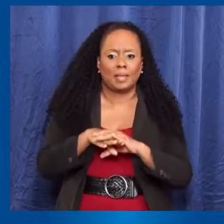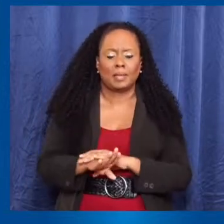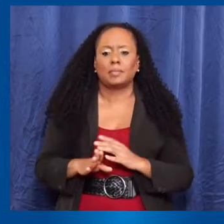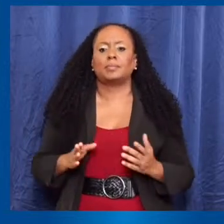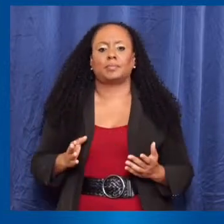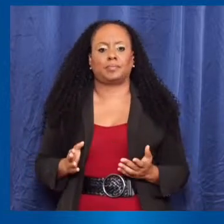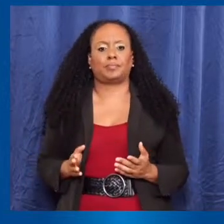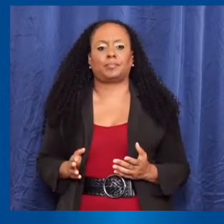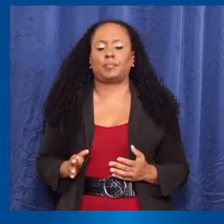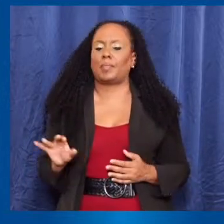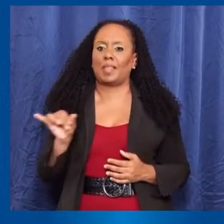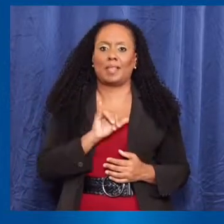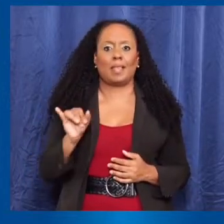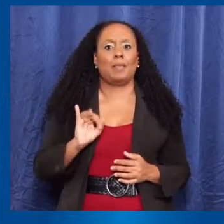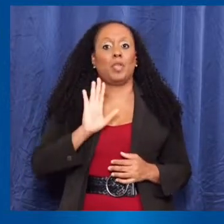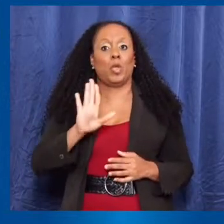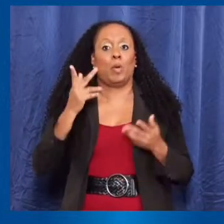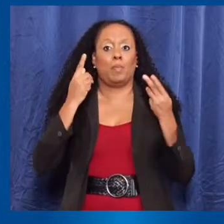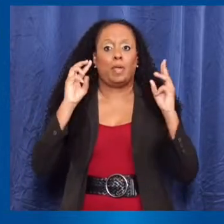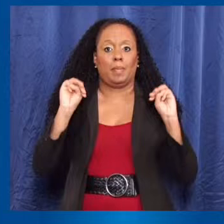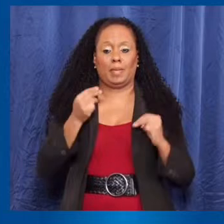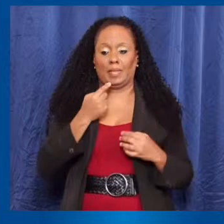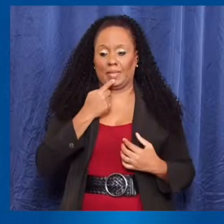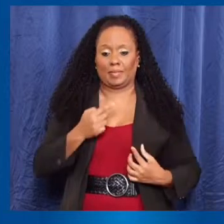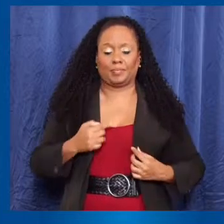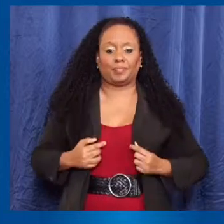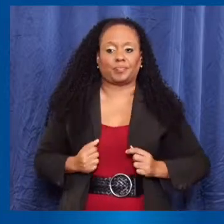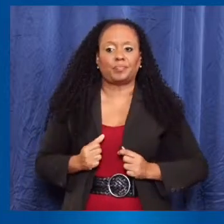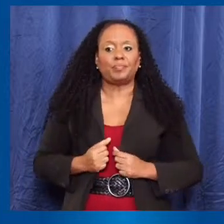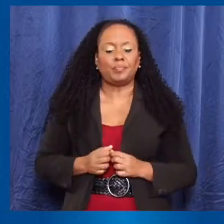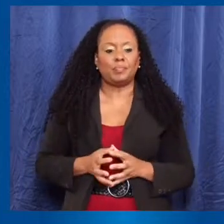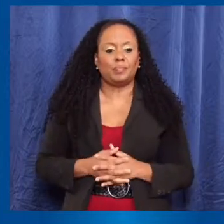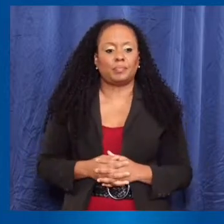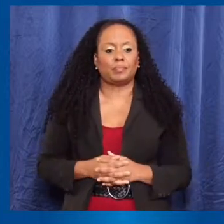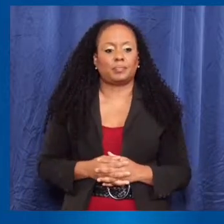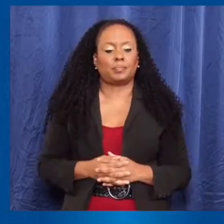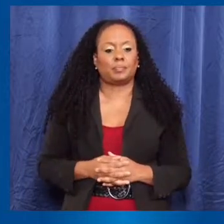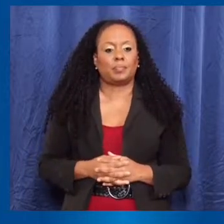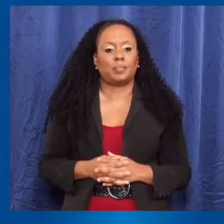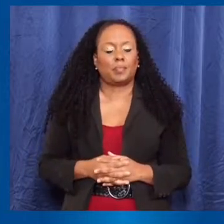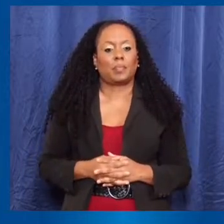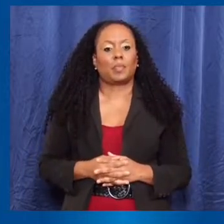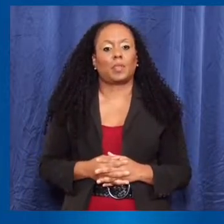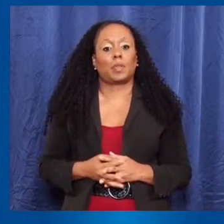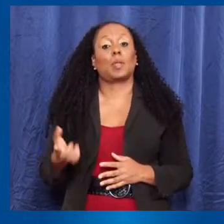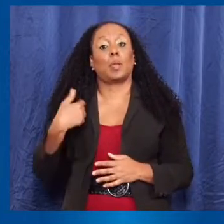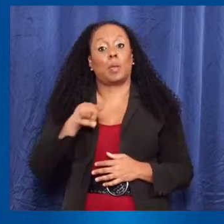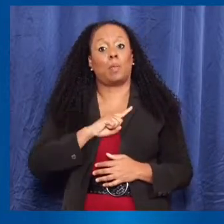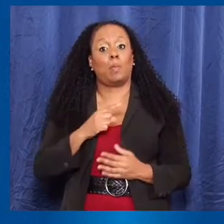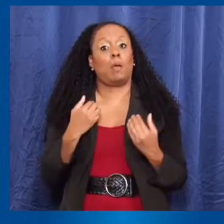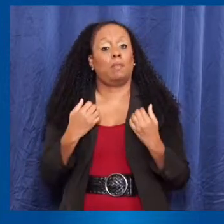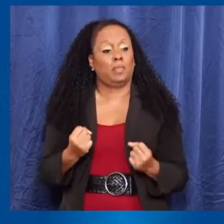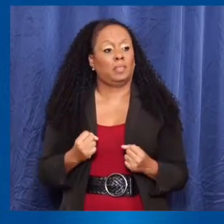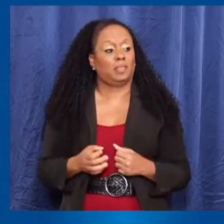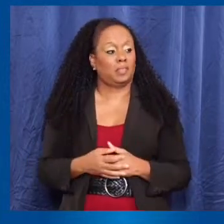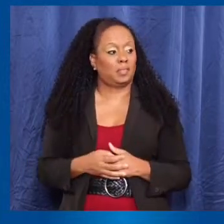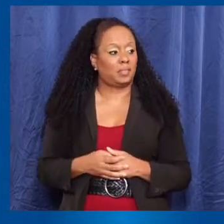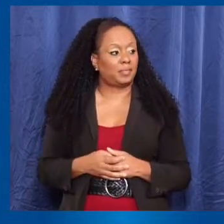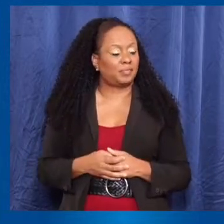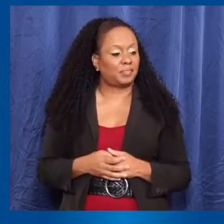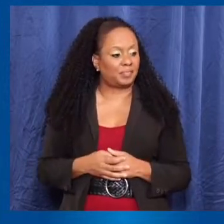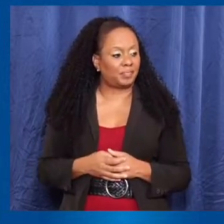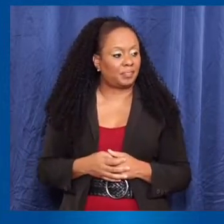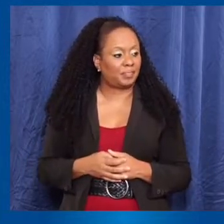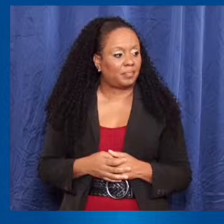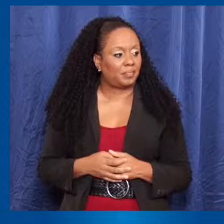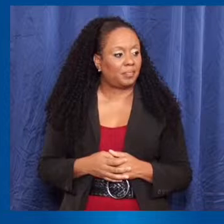what the Prime Minister said, that we are very confident because we realized